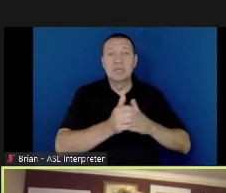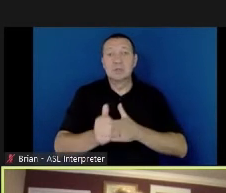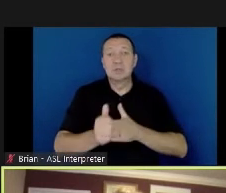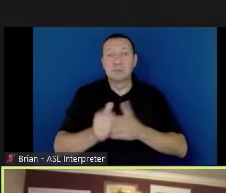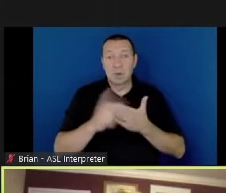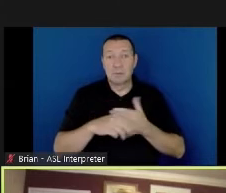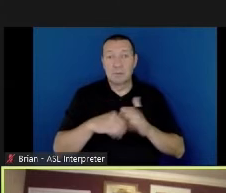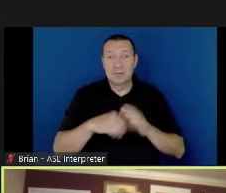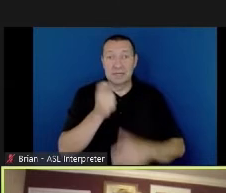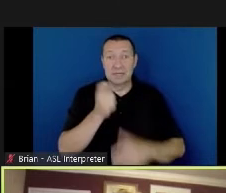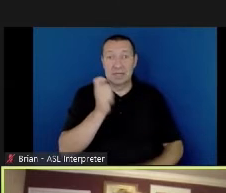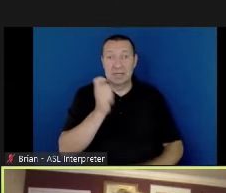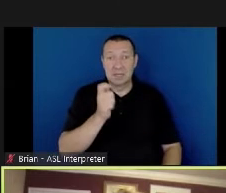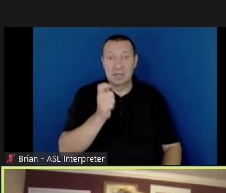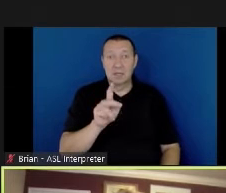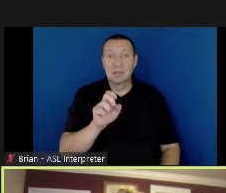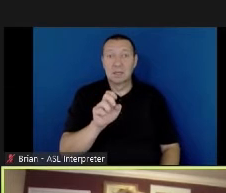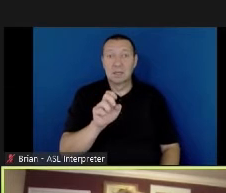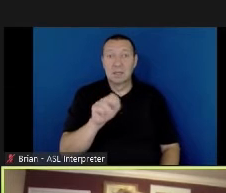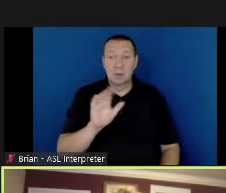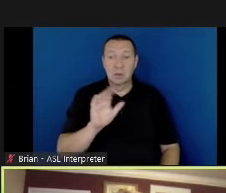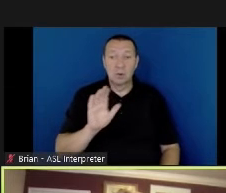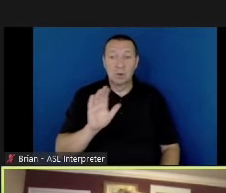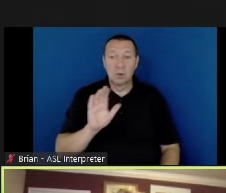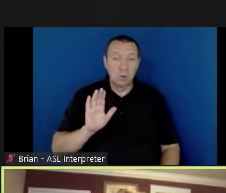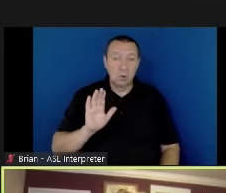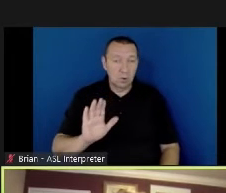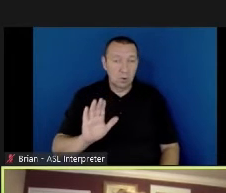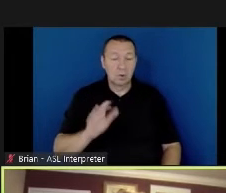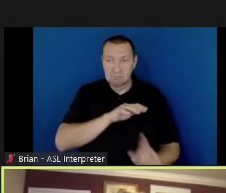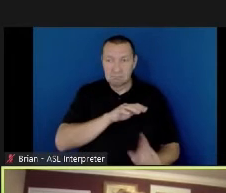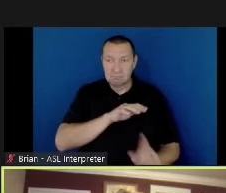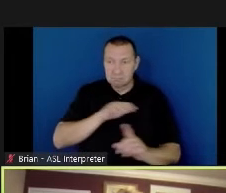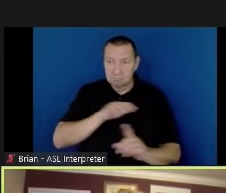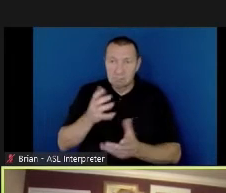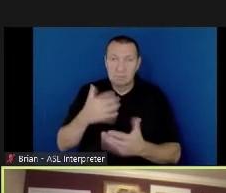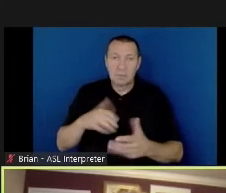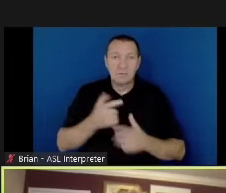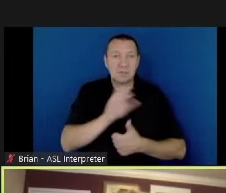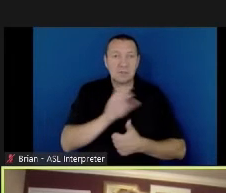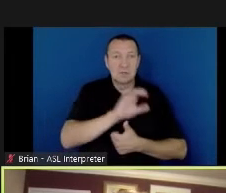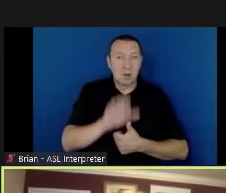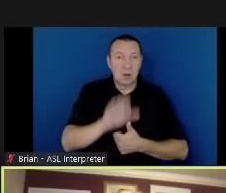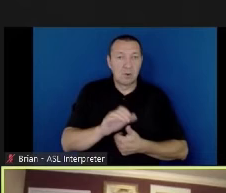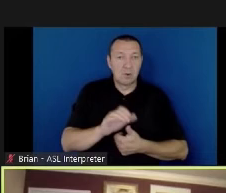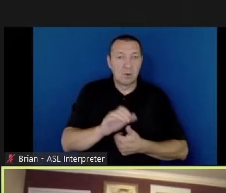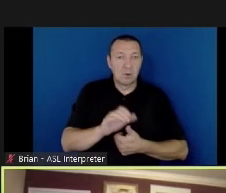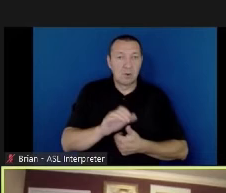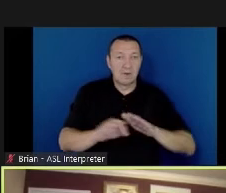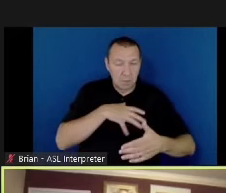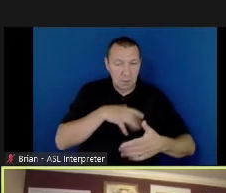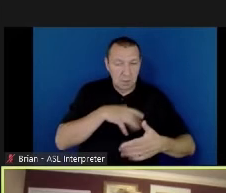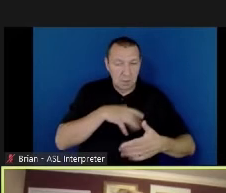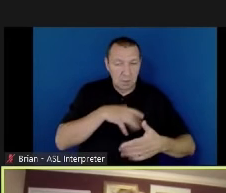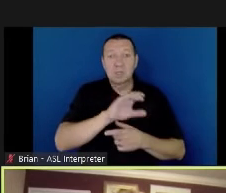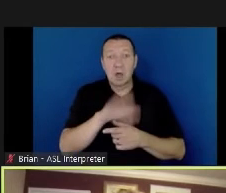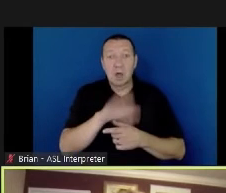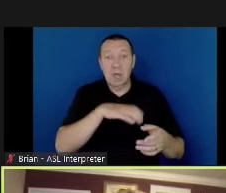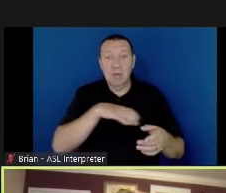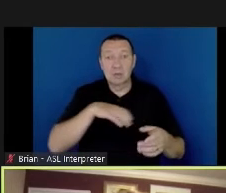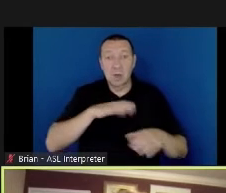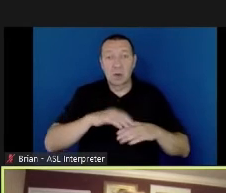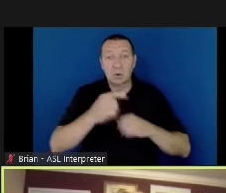her impressive work and leadership have been recognized by the Chicago Foundation for Women, the Chicago Council on Global